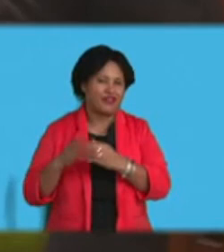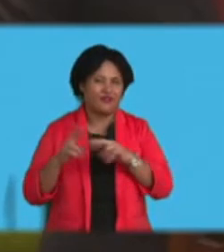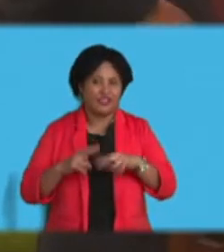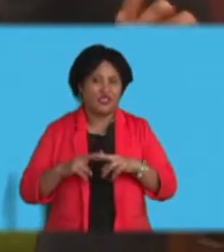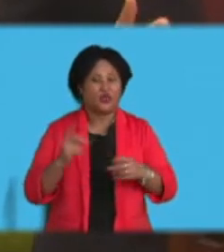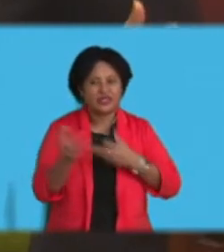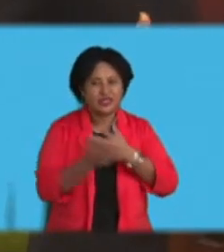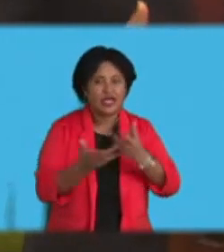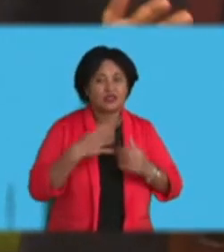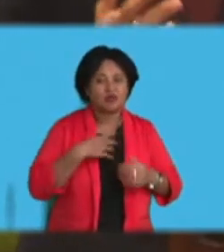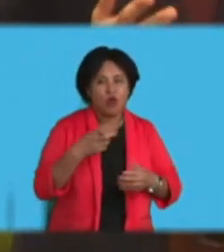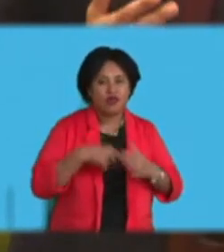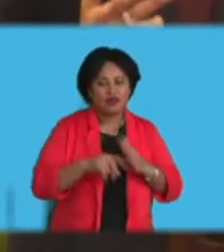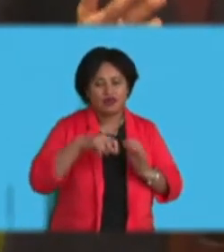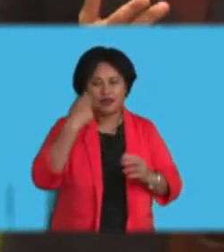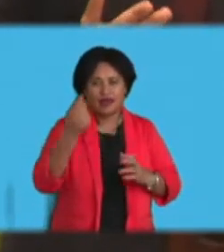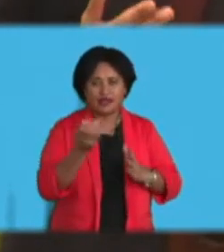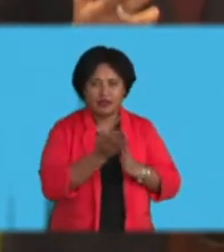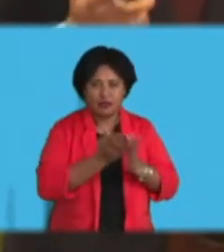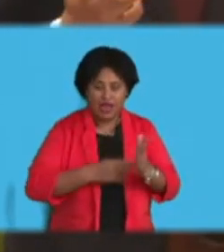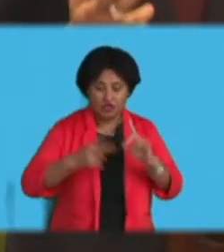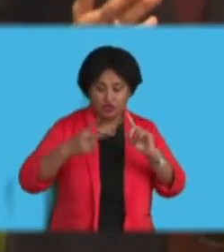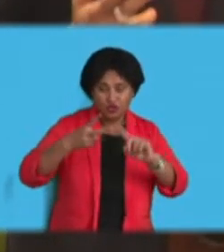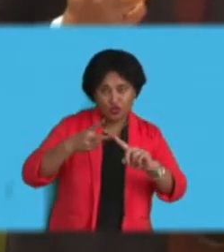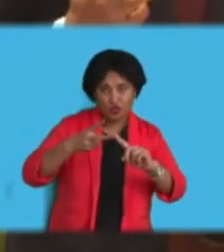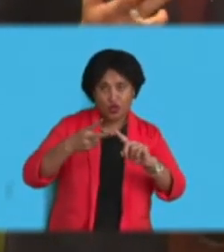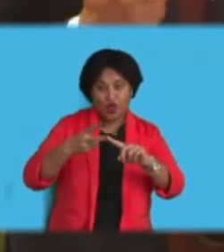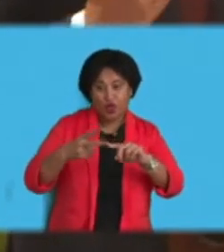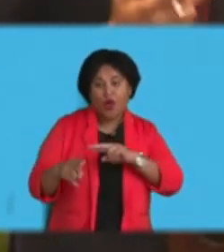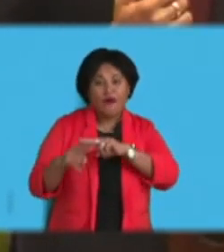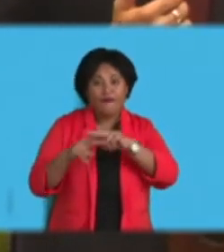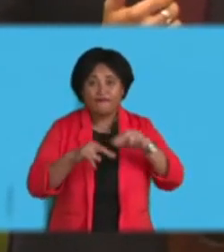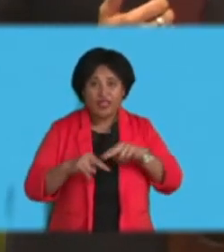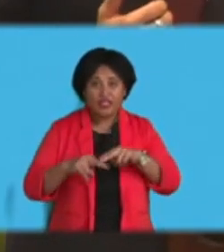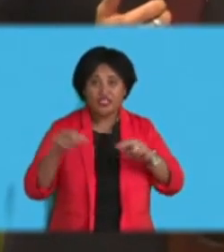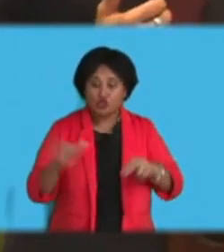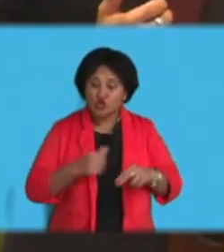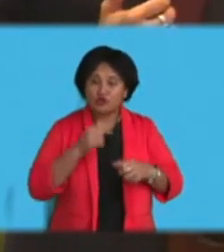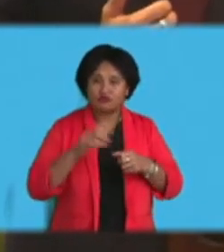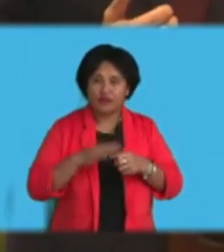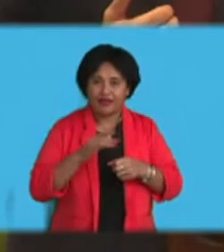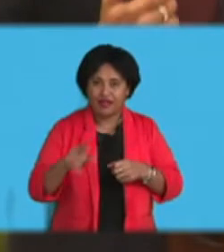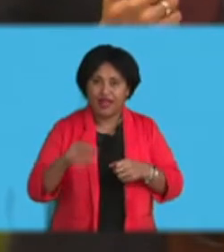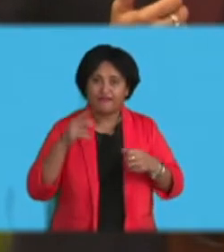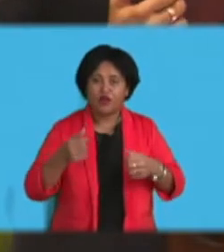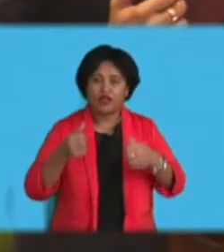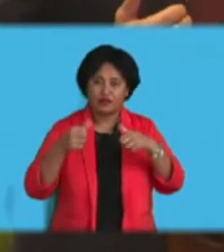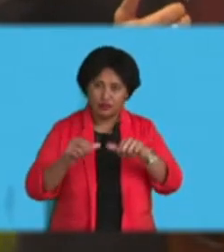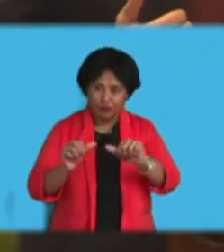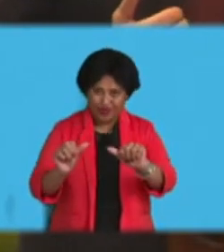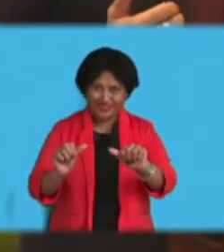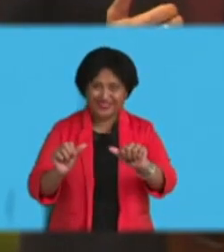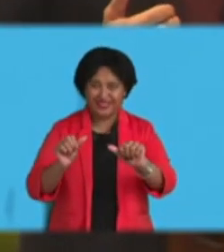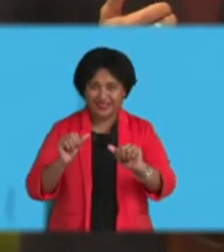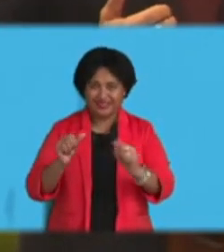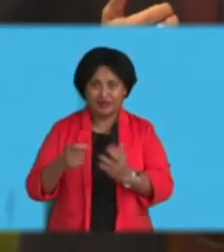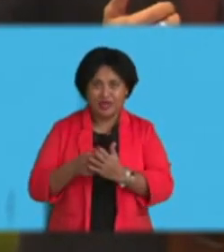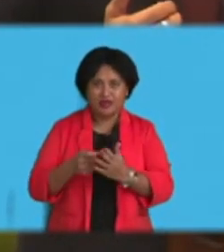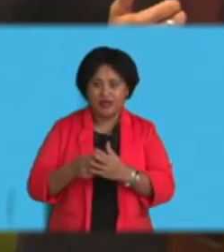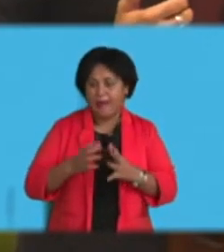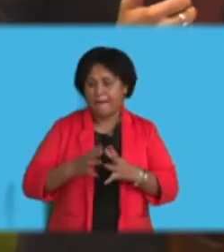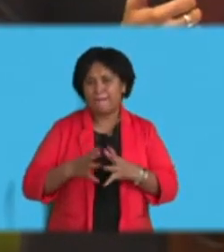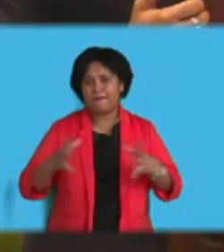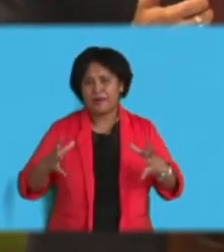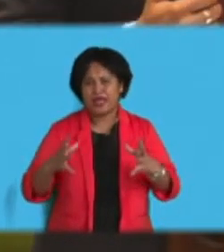2, Fiji should pursue the initiative for a deposit insurance framework. There is a major gap in the financial safety